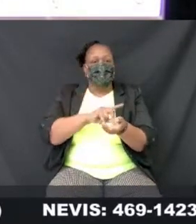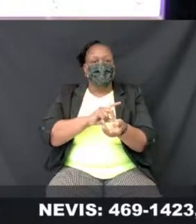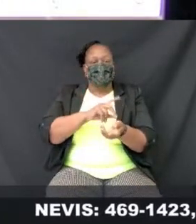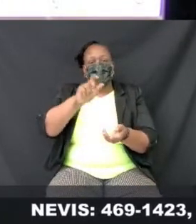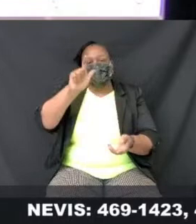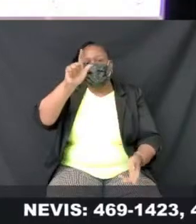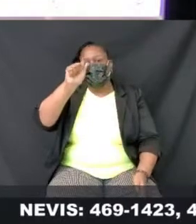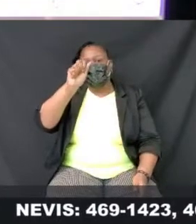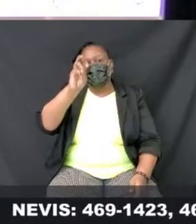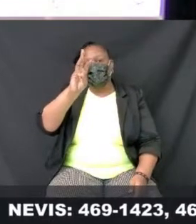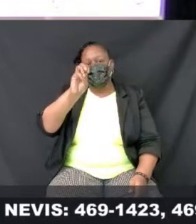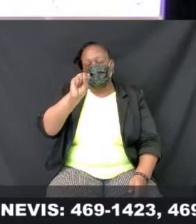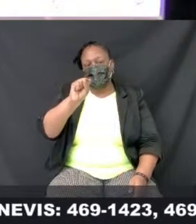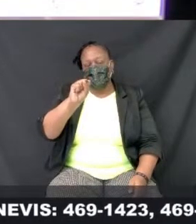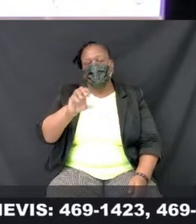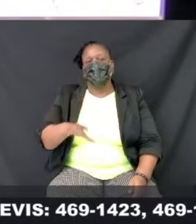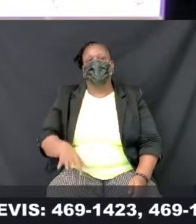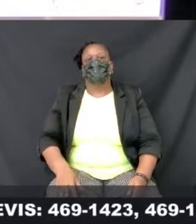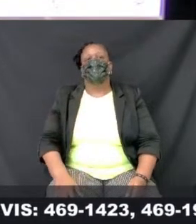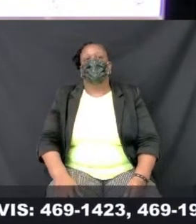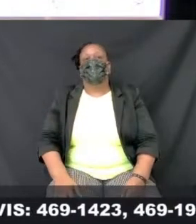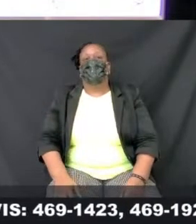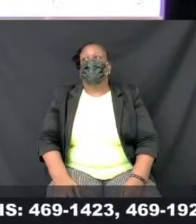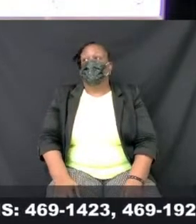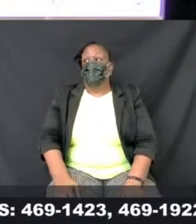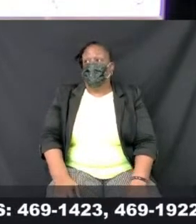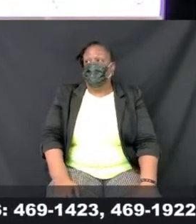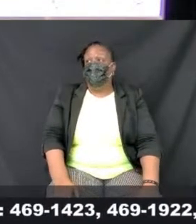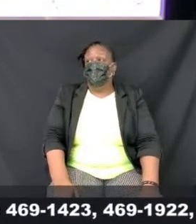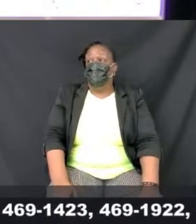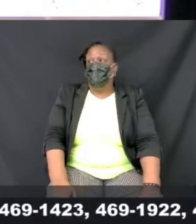thank Dr.